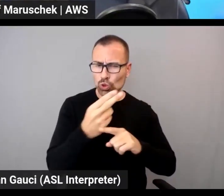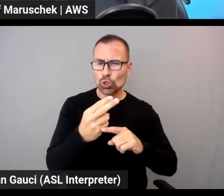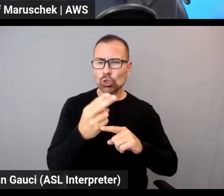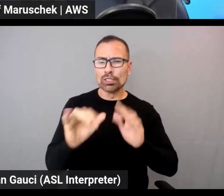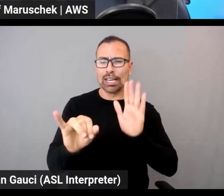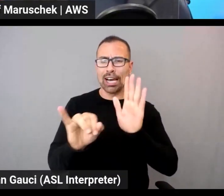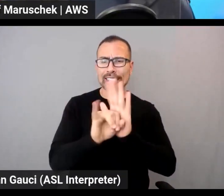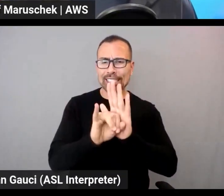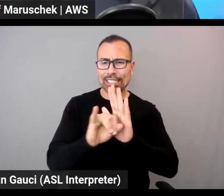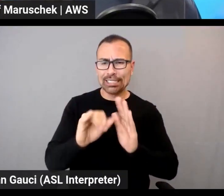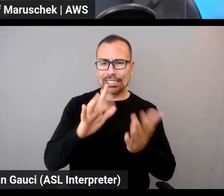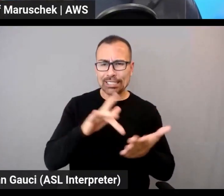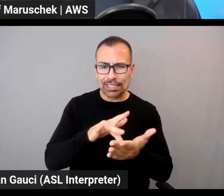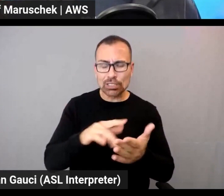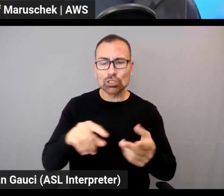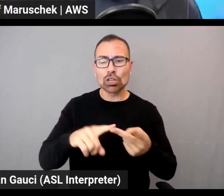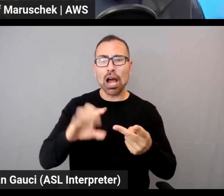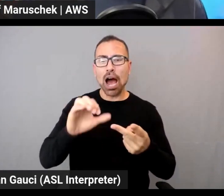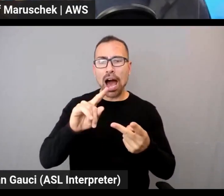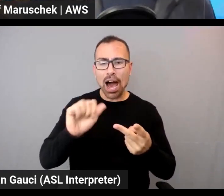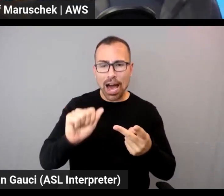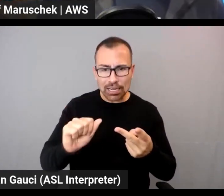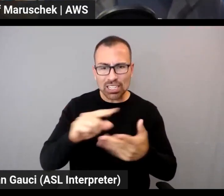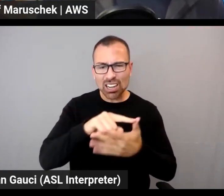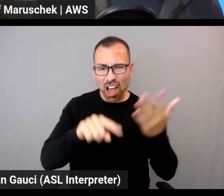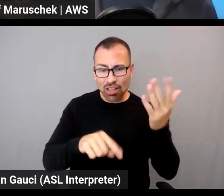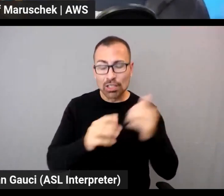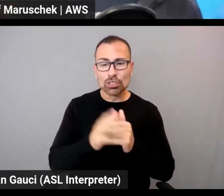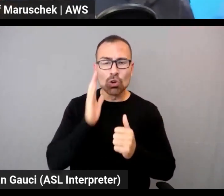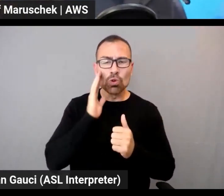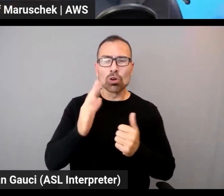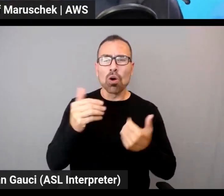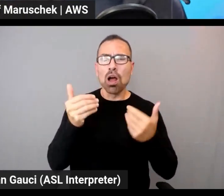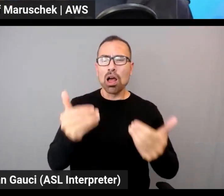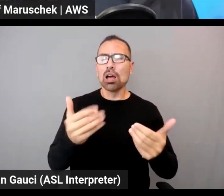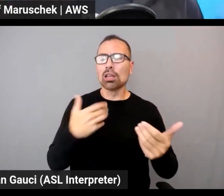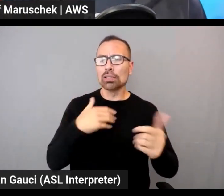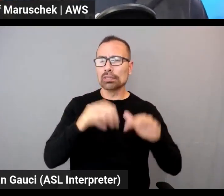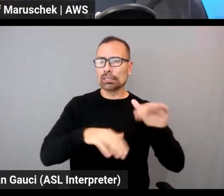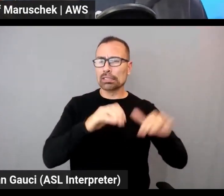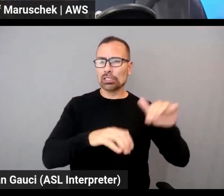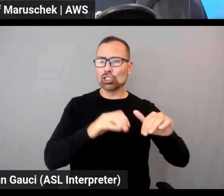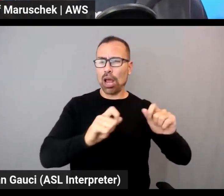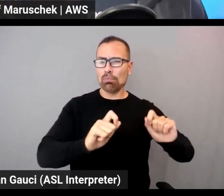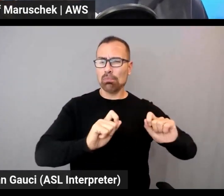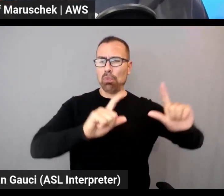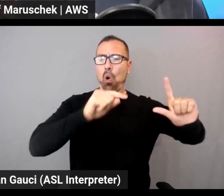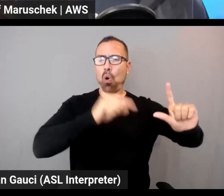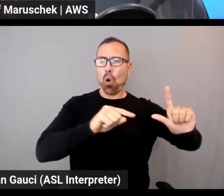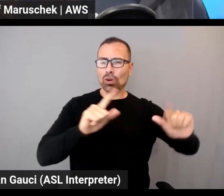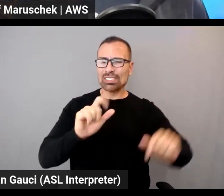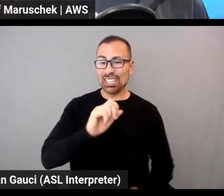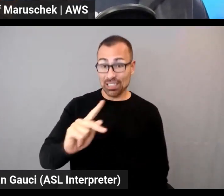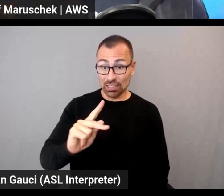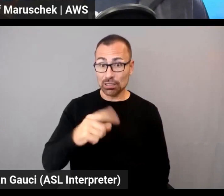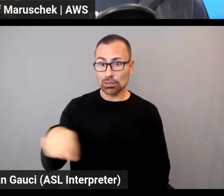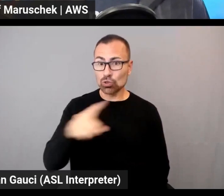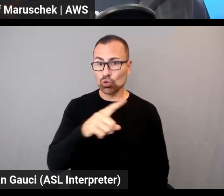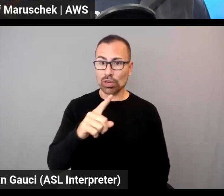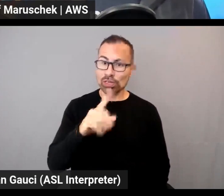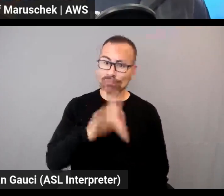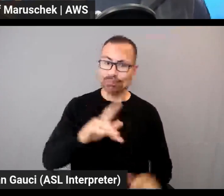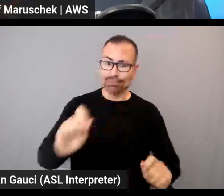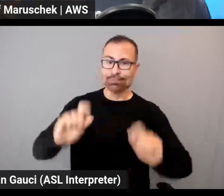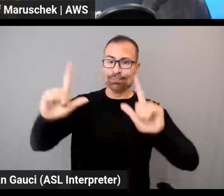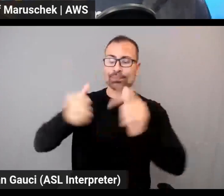how to use Okta. So we'll go ahead and drop a link to that workshop in the chat for y'all to follow along with if you want to